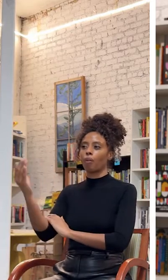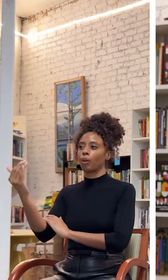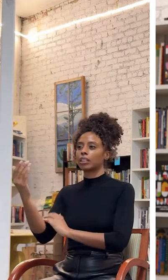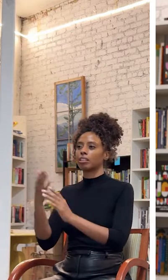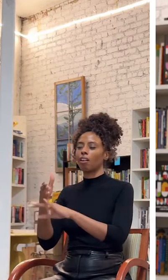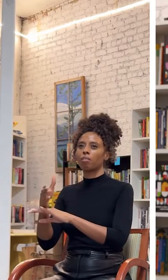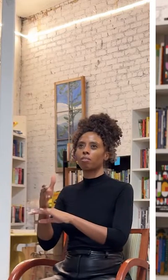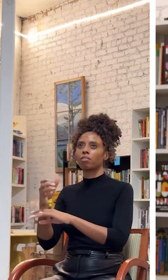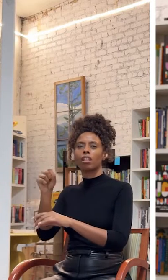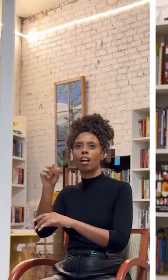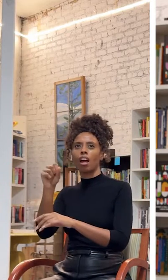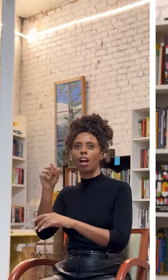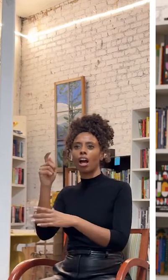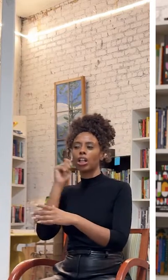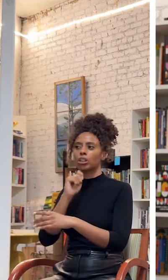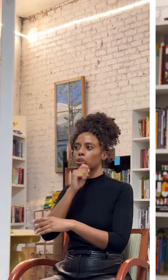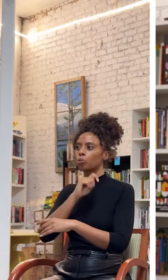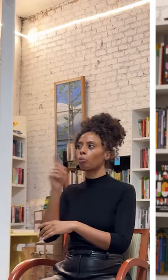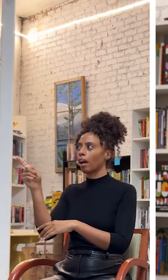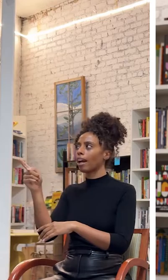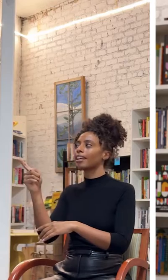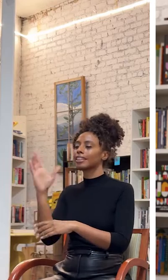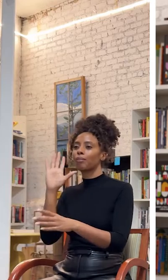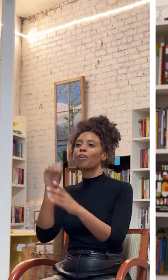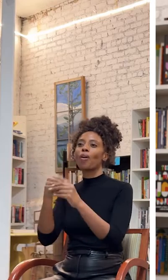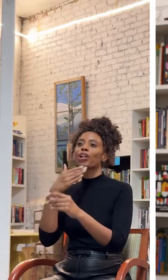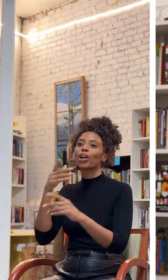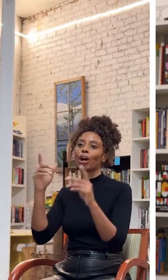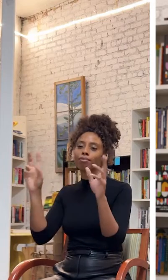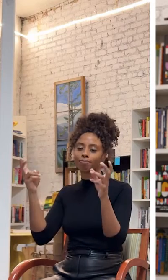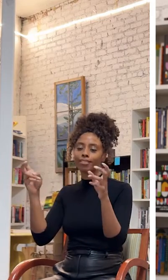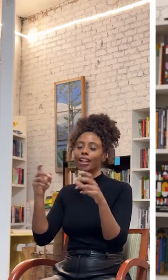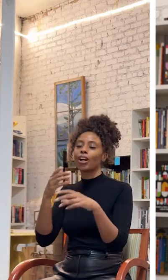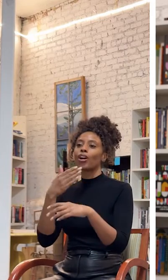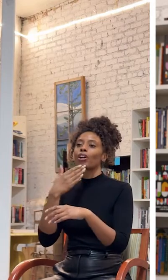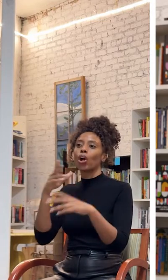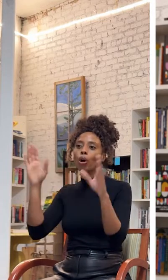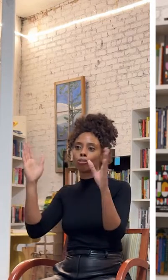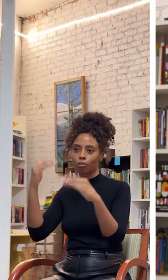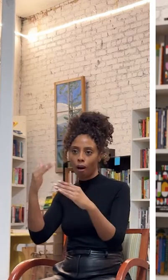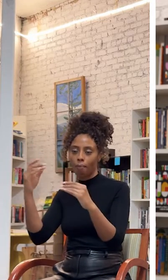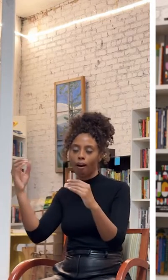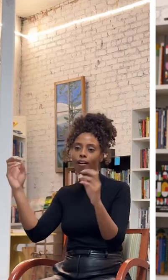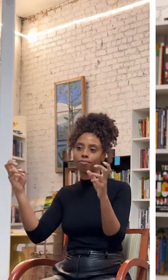they the twins got into a little good trouble on the way back.